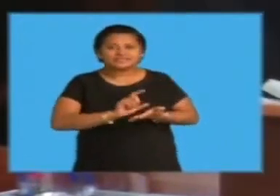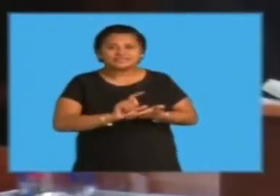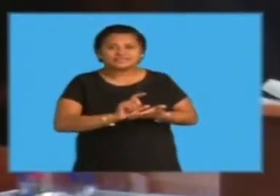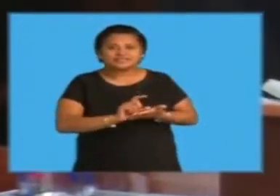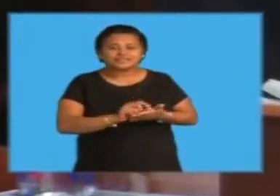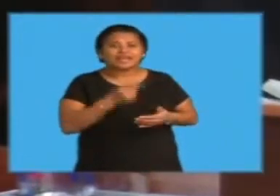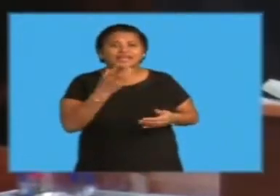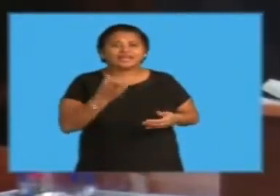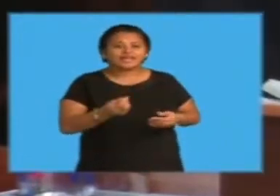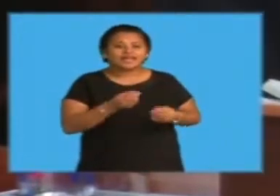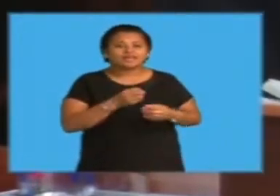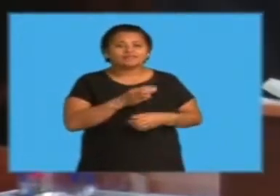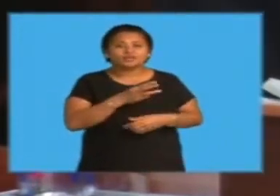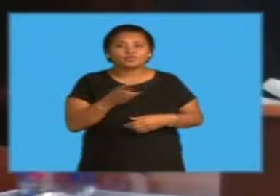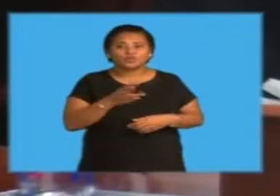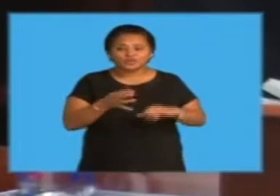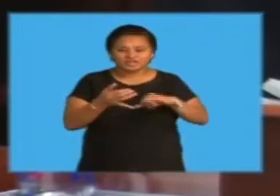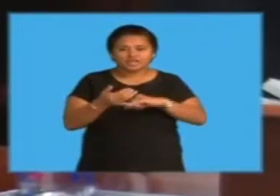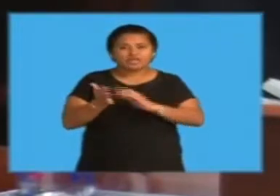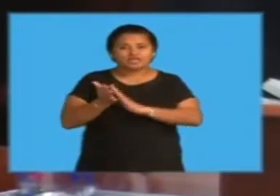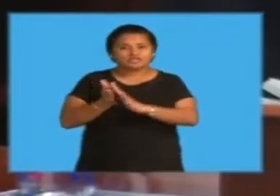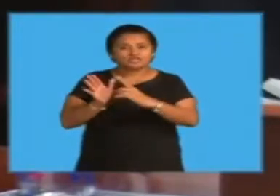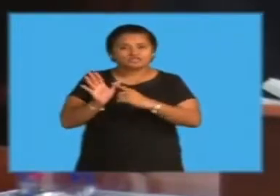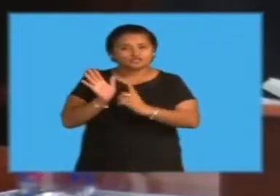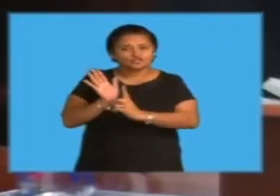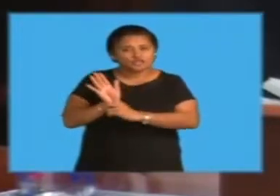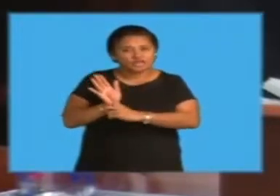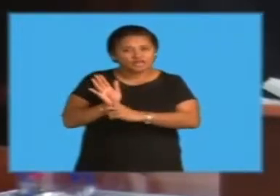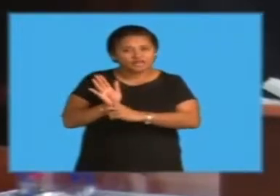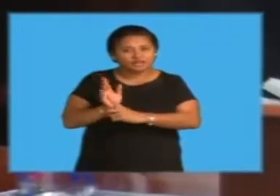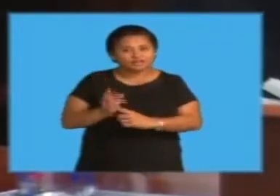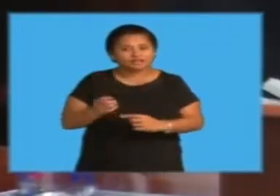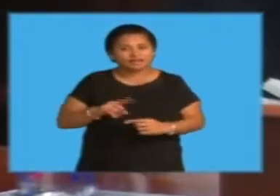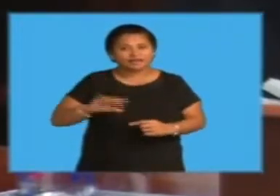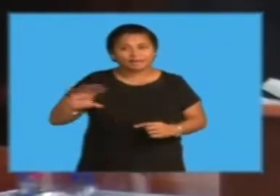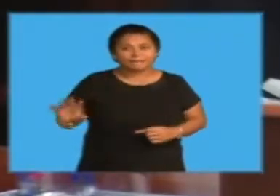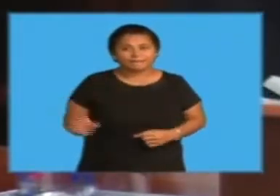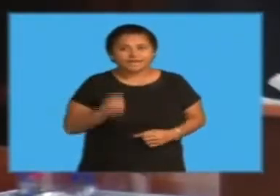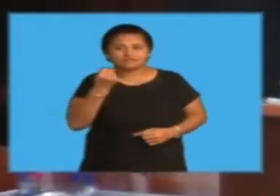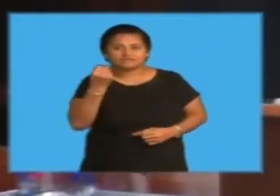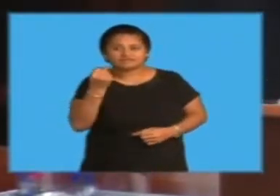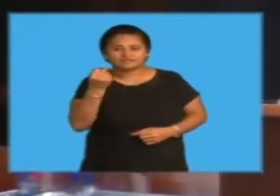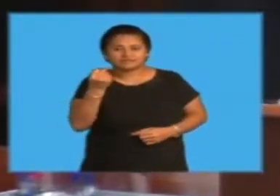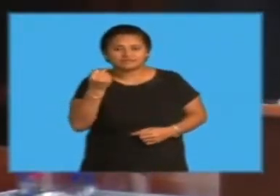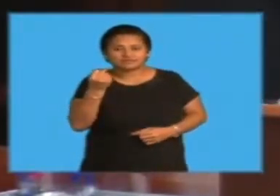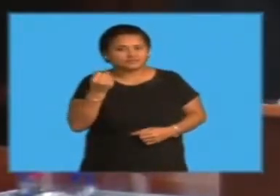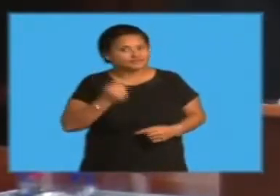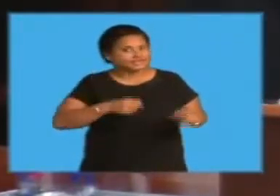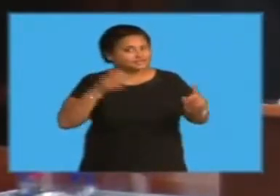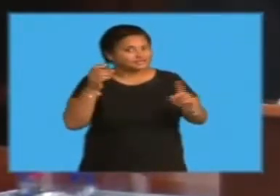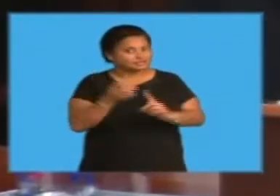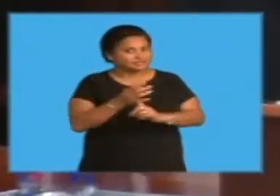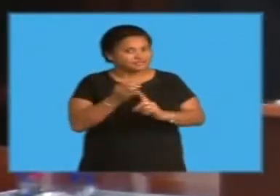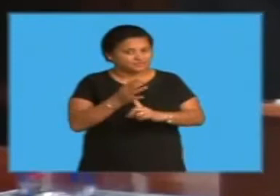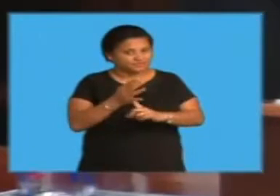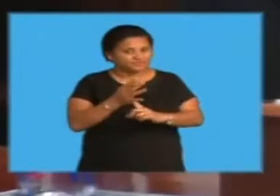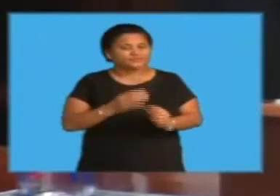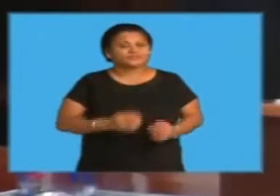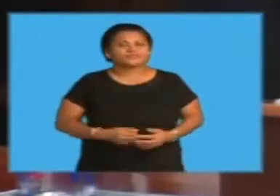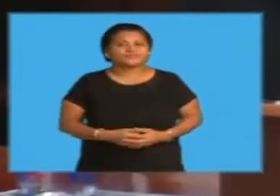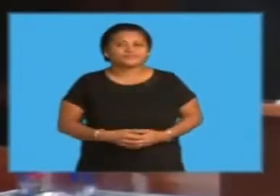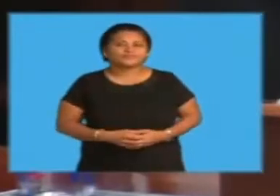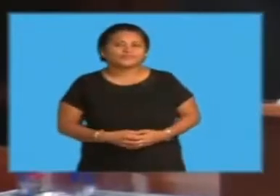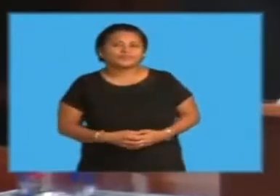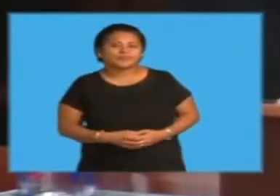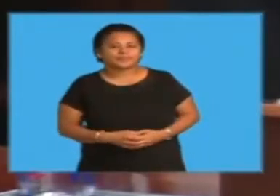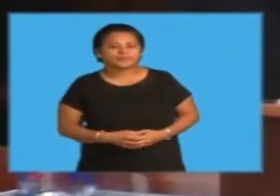shall and must. There is no ambiguity. It is said that in this